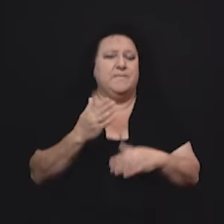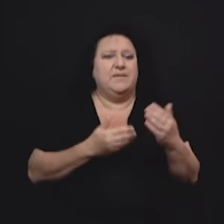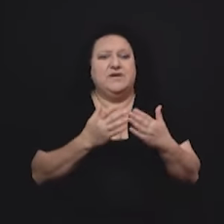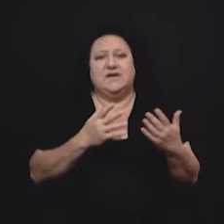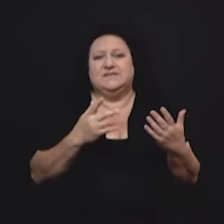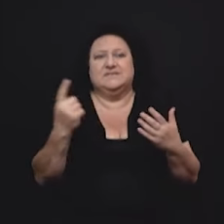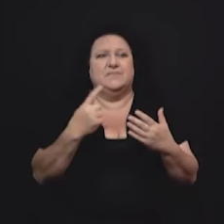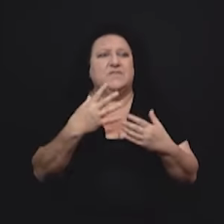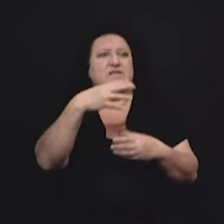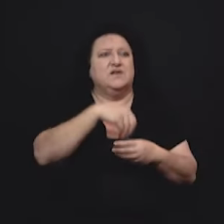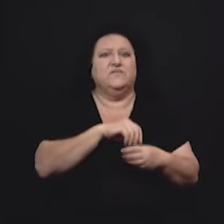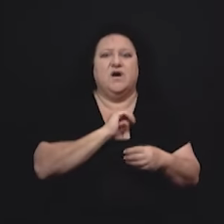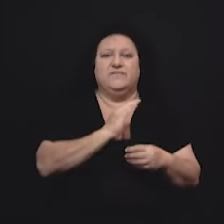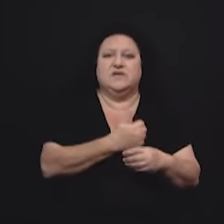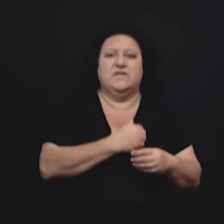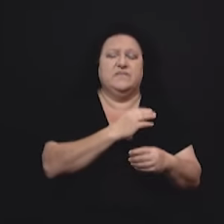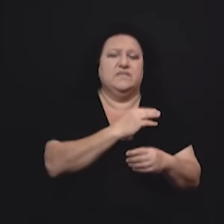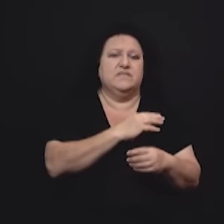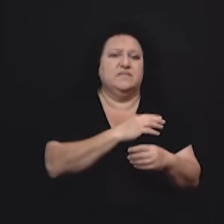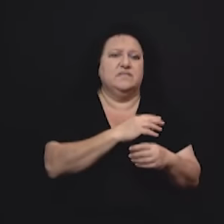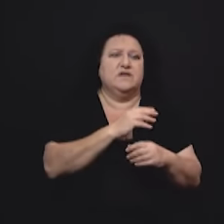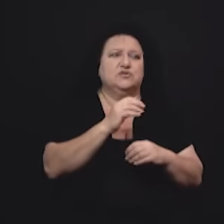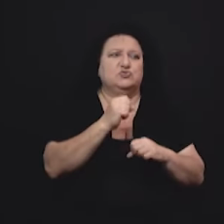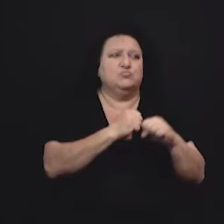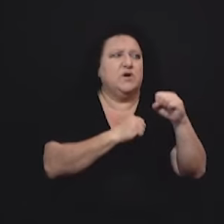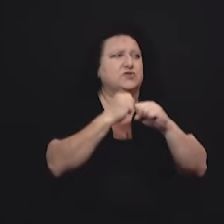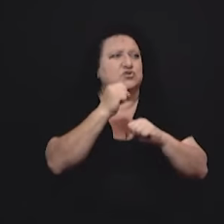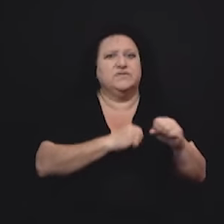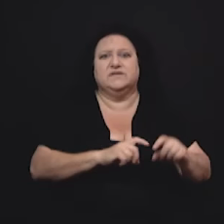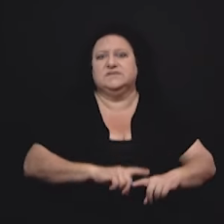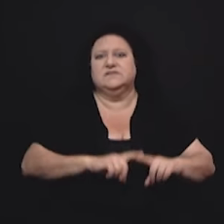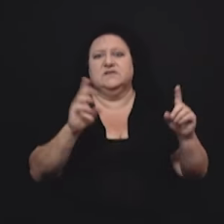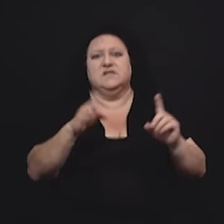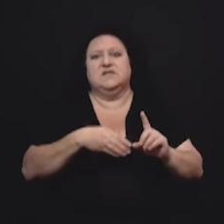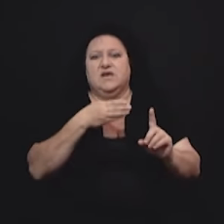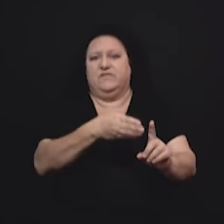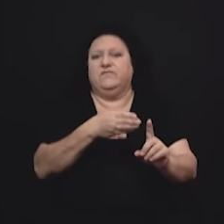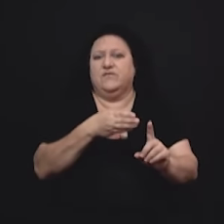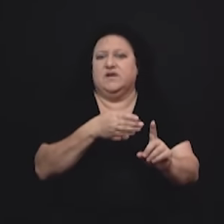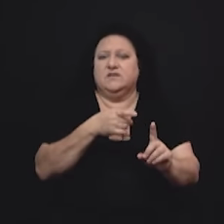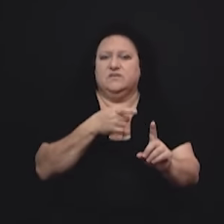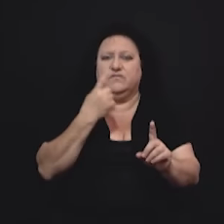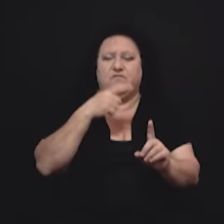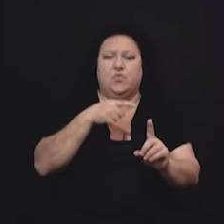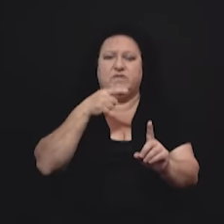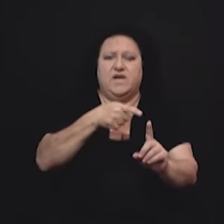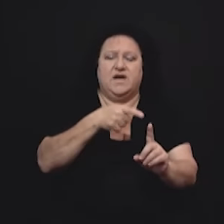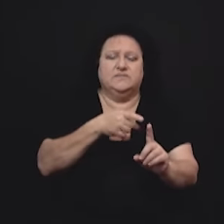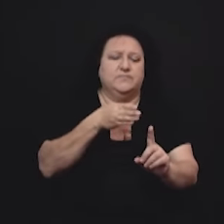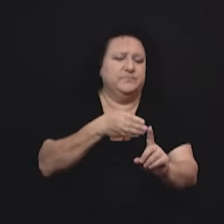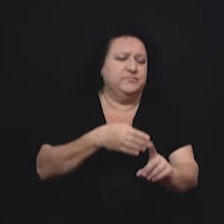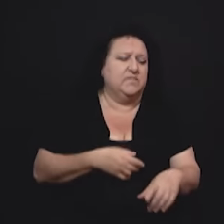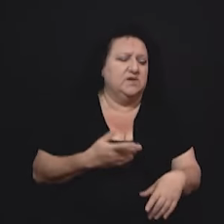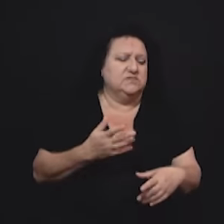mission. And so for the next 3 months, for the next couple of months this summer, I want to challenge us. So just here and we'll